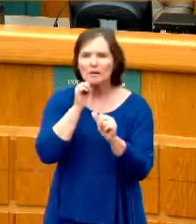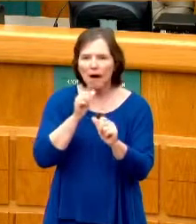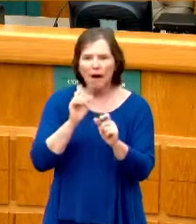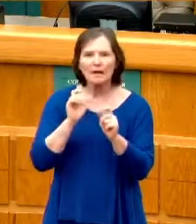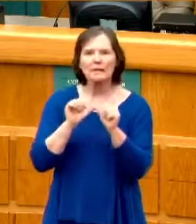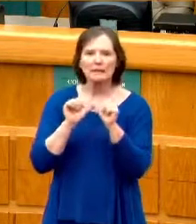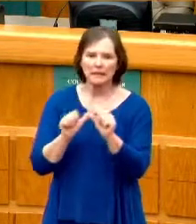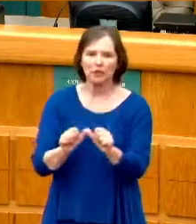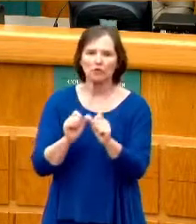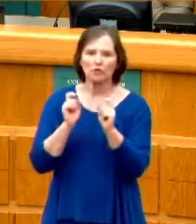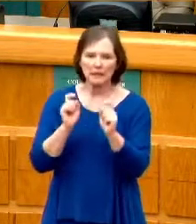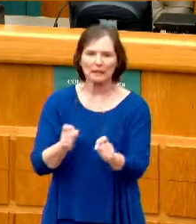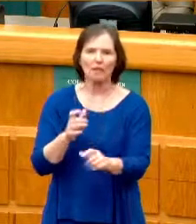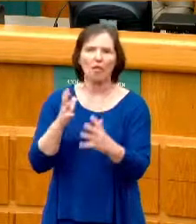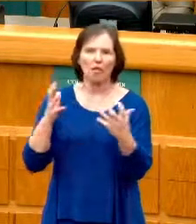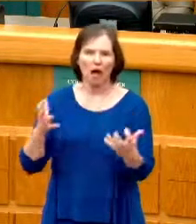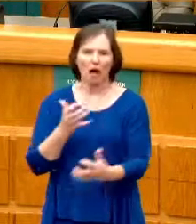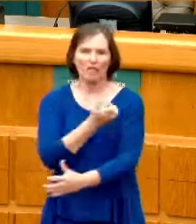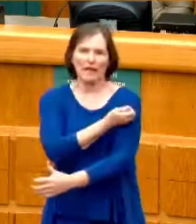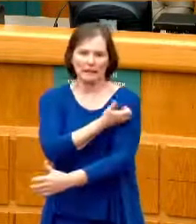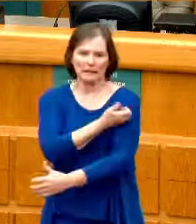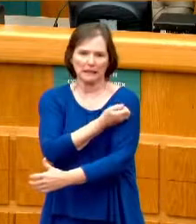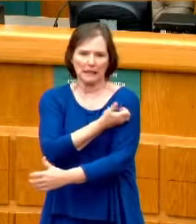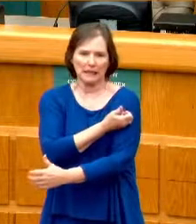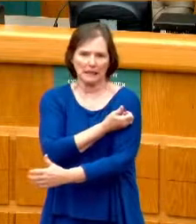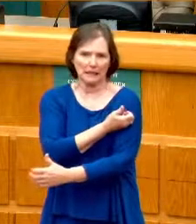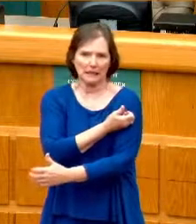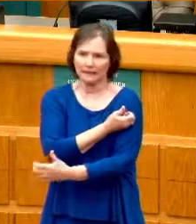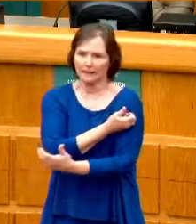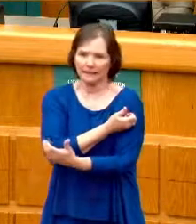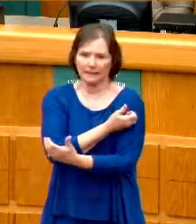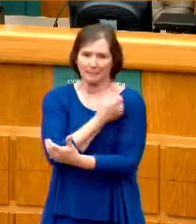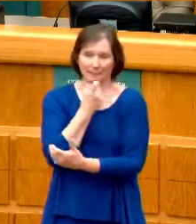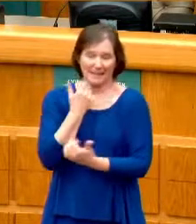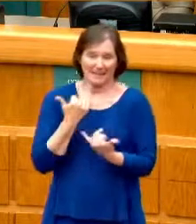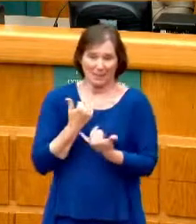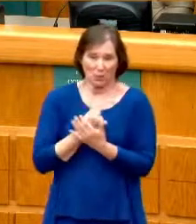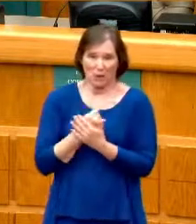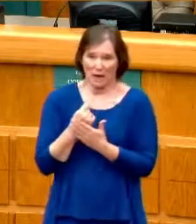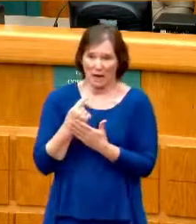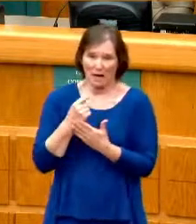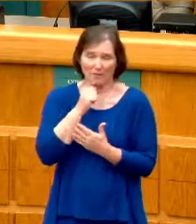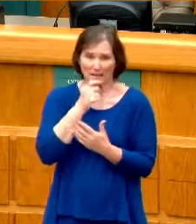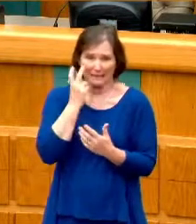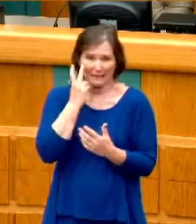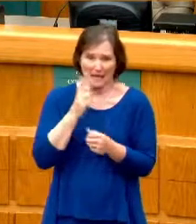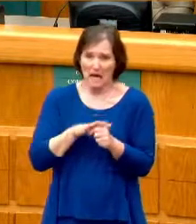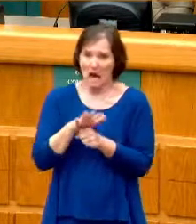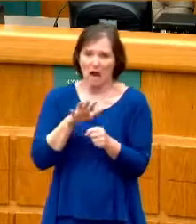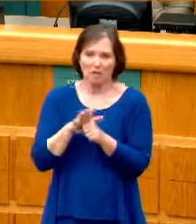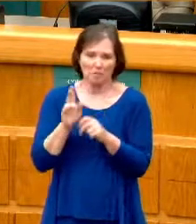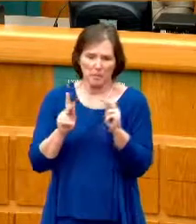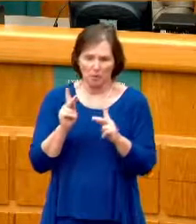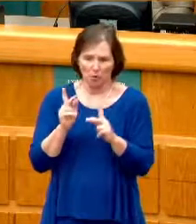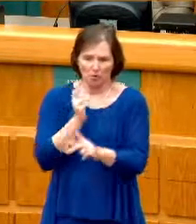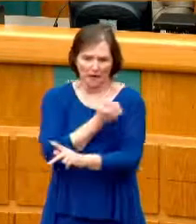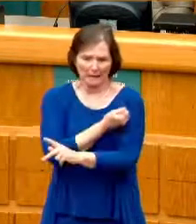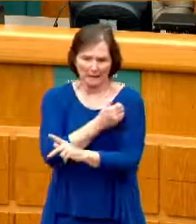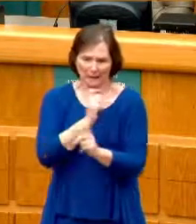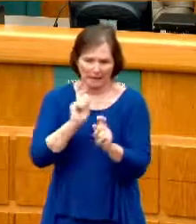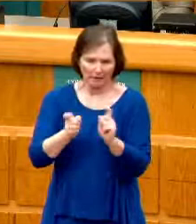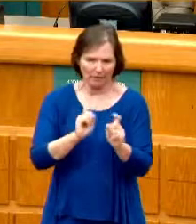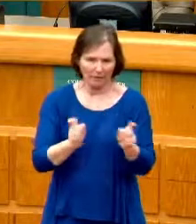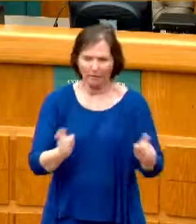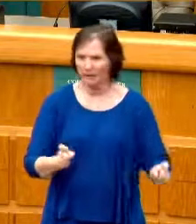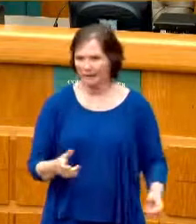been doing. And what I'm seeing, I don't like. We're slowing down. And as we